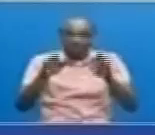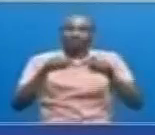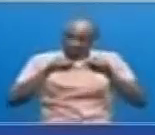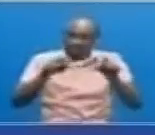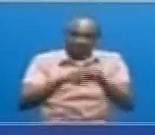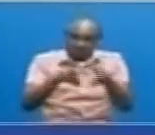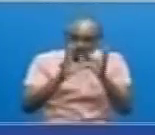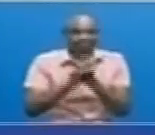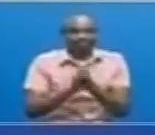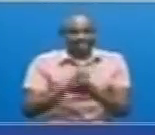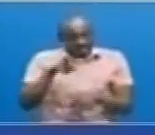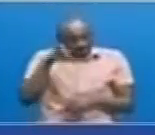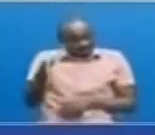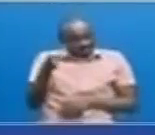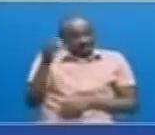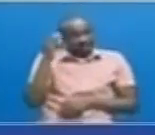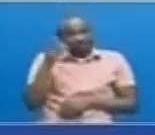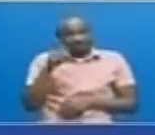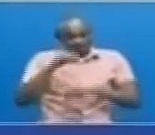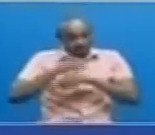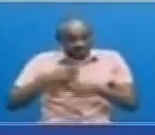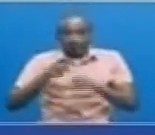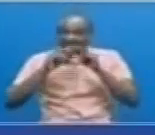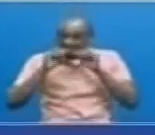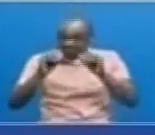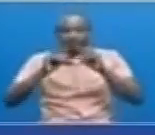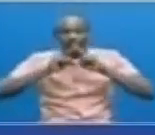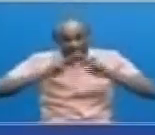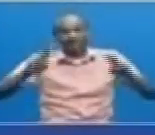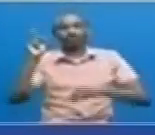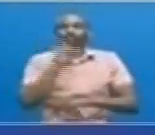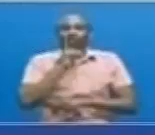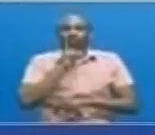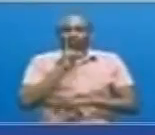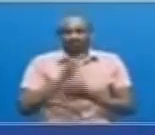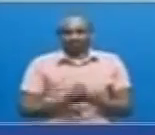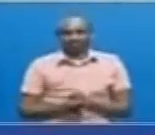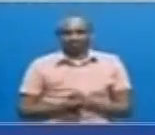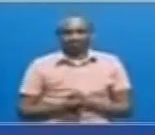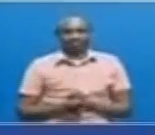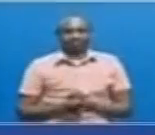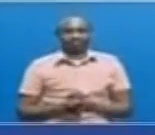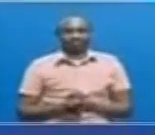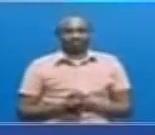At Brilliant Footsteps Academy, we teach today for peace tomorrow. Assalamu alaikum.